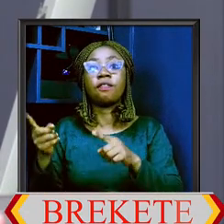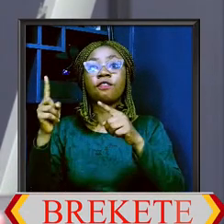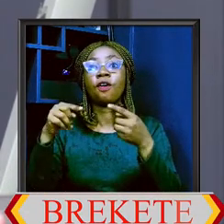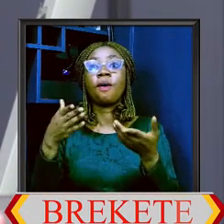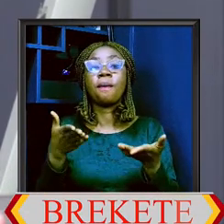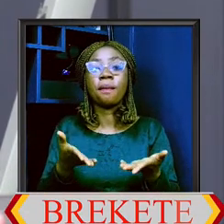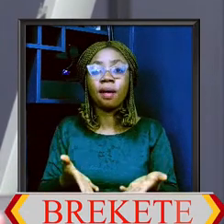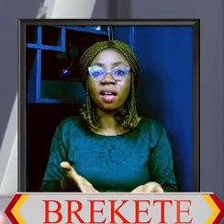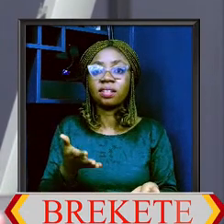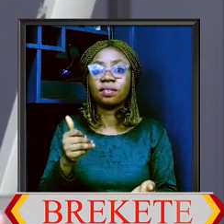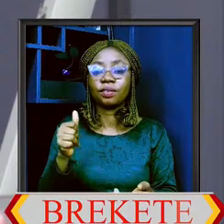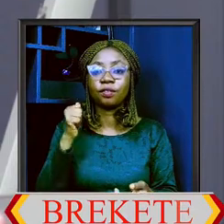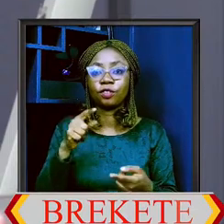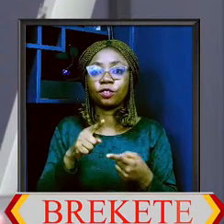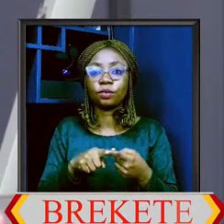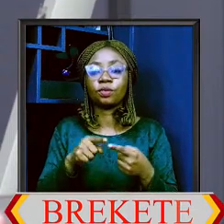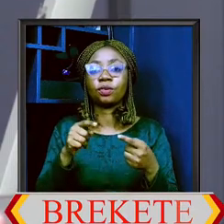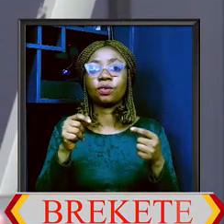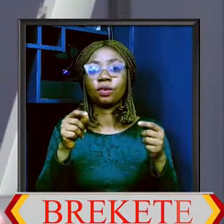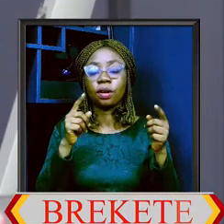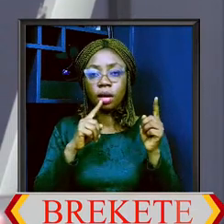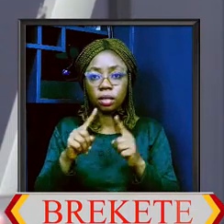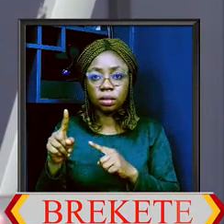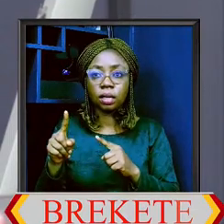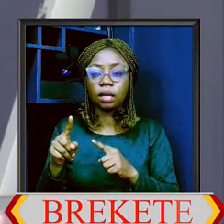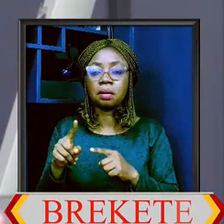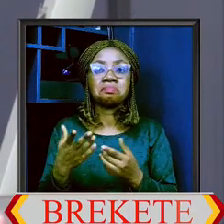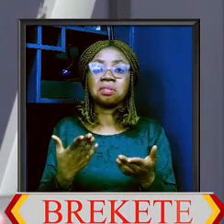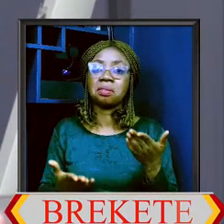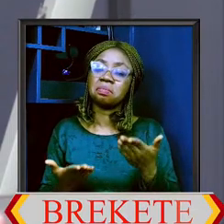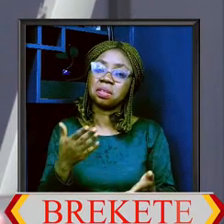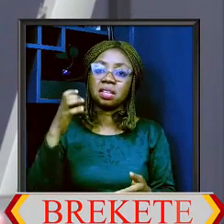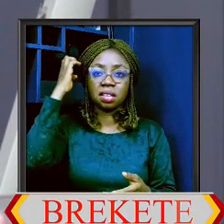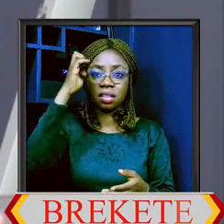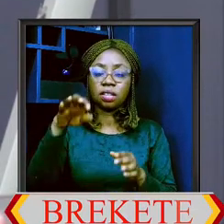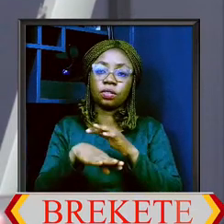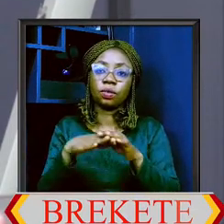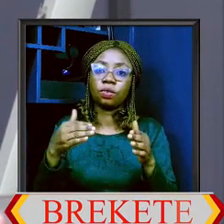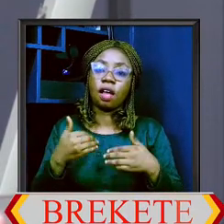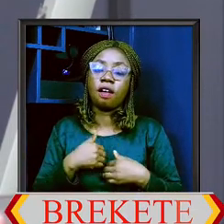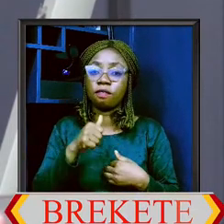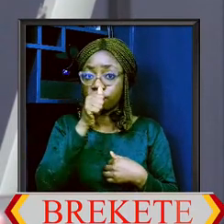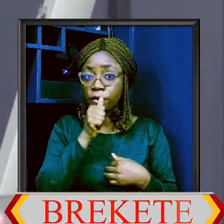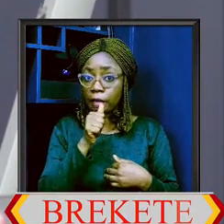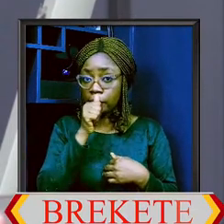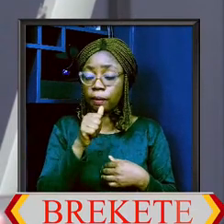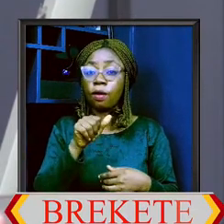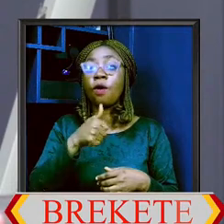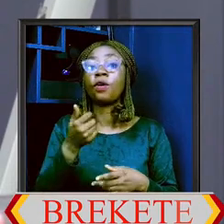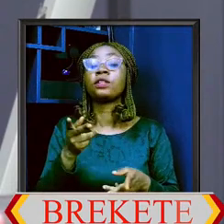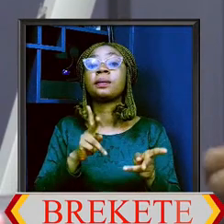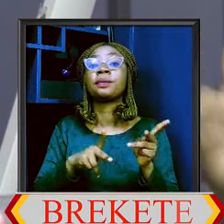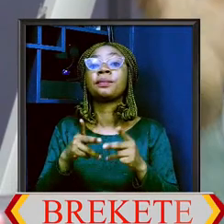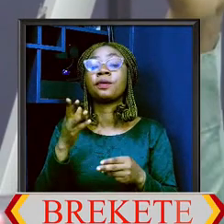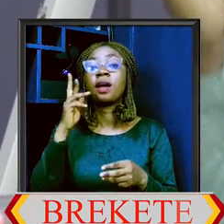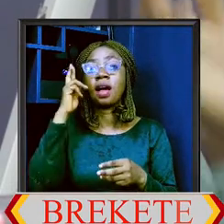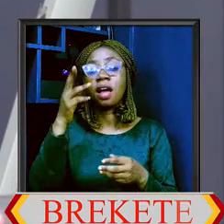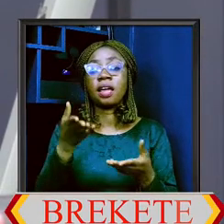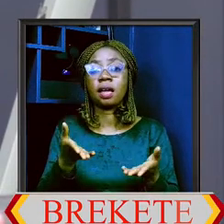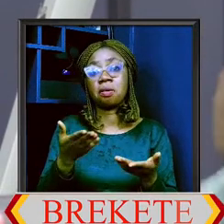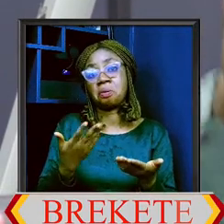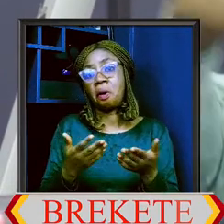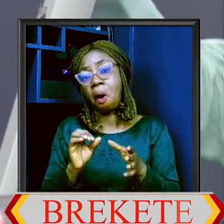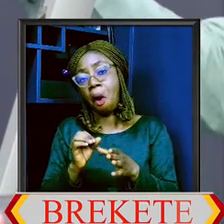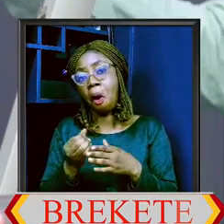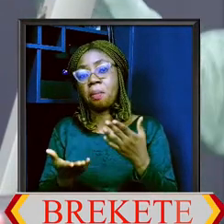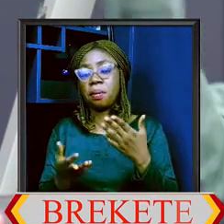him we no refuse to answer him you don't get patience other people other people there before him I be because he carry two